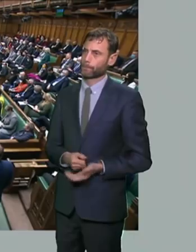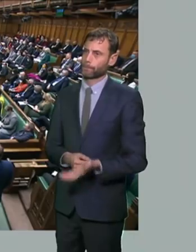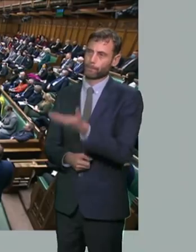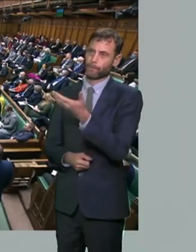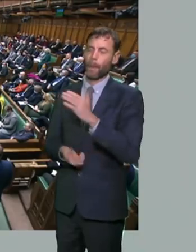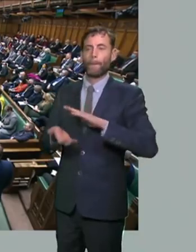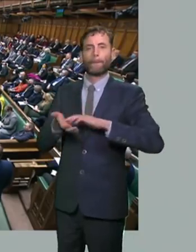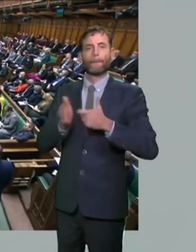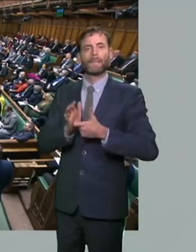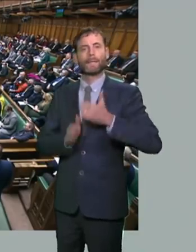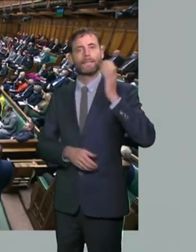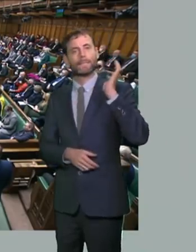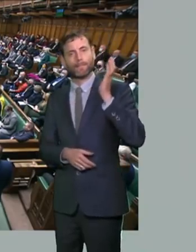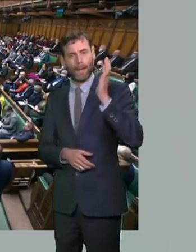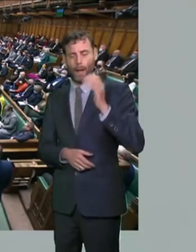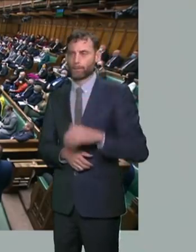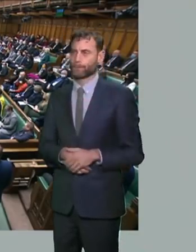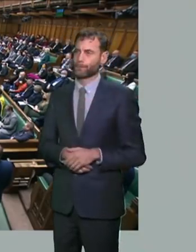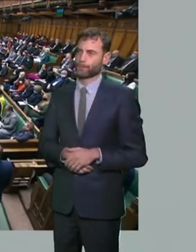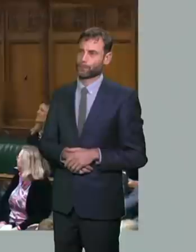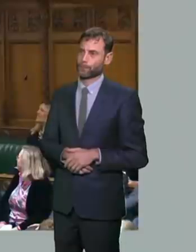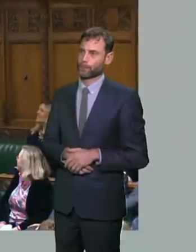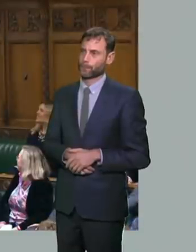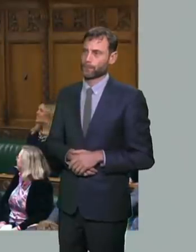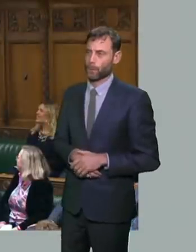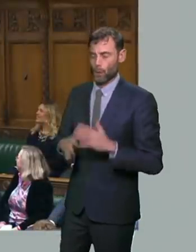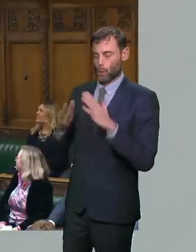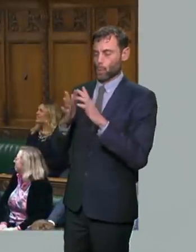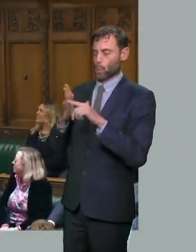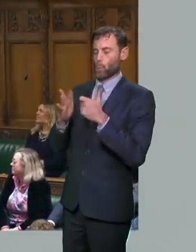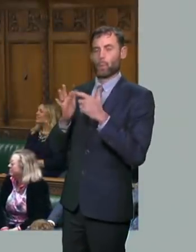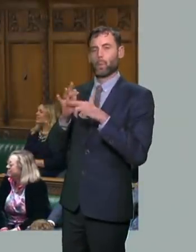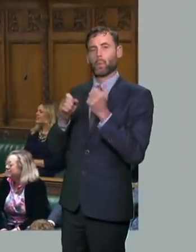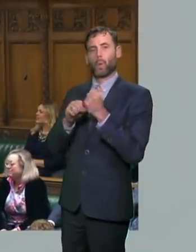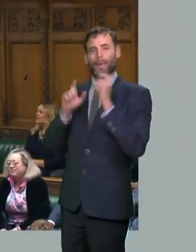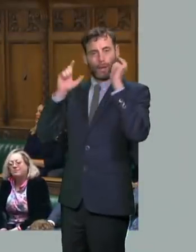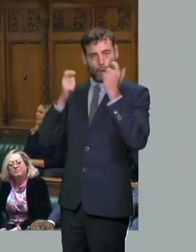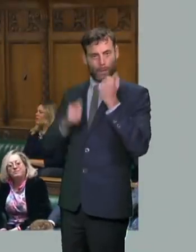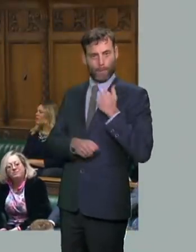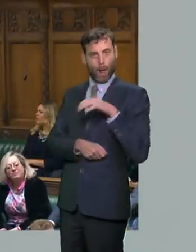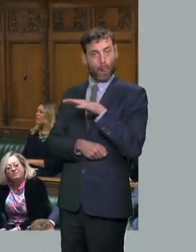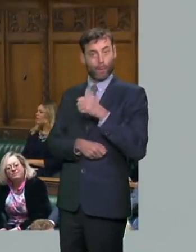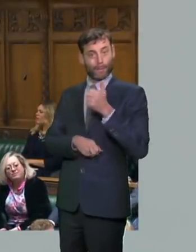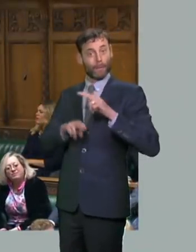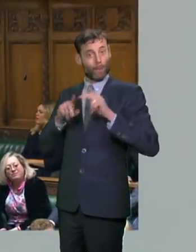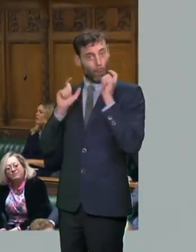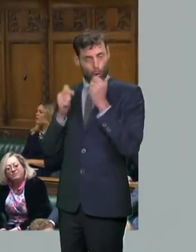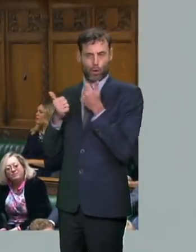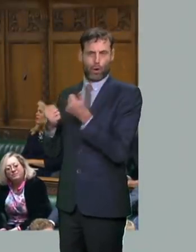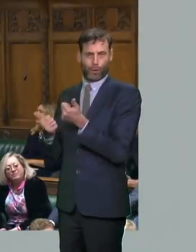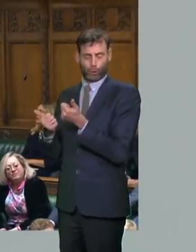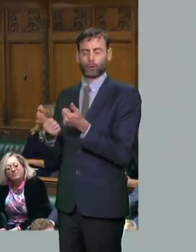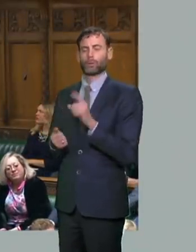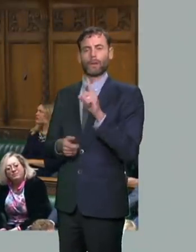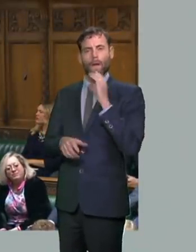Mr. Speaker, I celebrate the recent successes of Woking College, my local sixth form college, and I welcome the recent